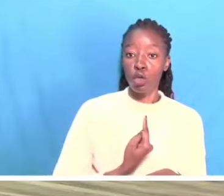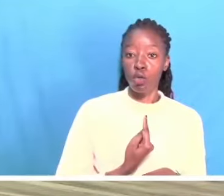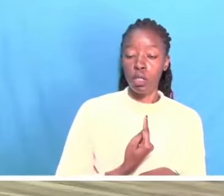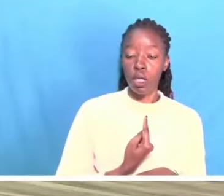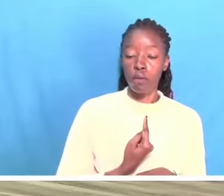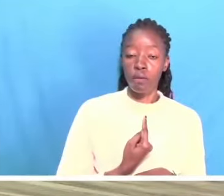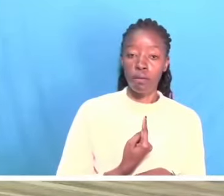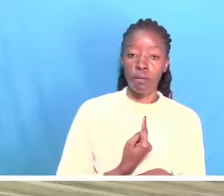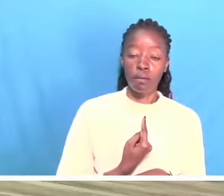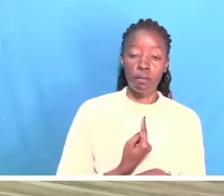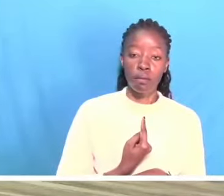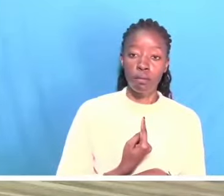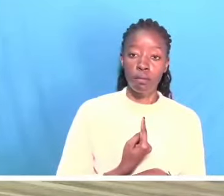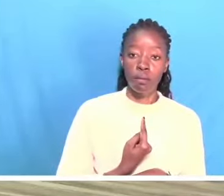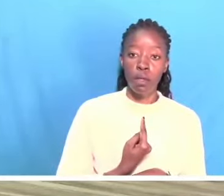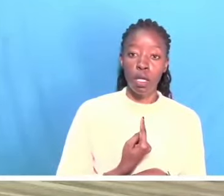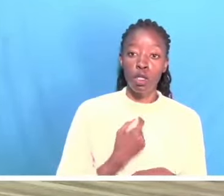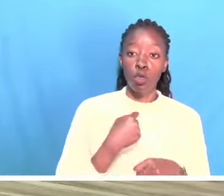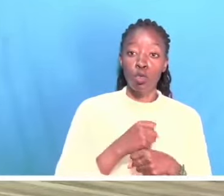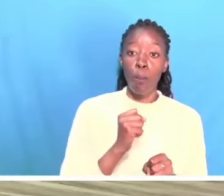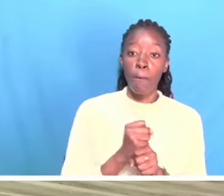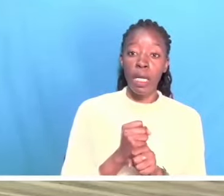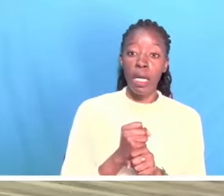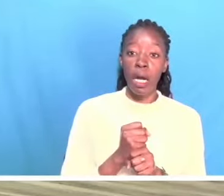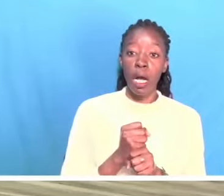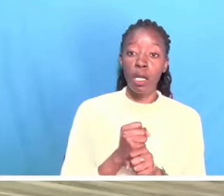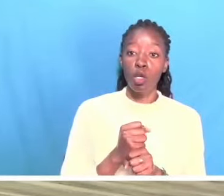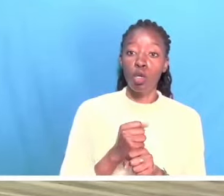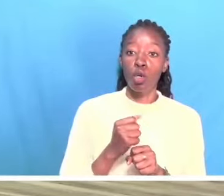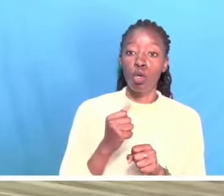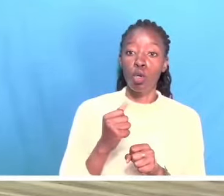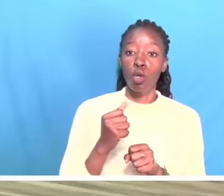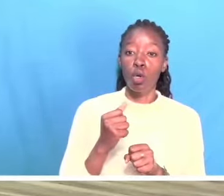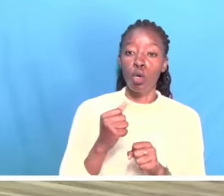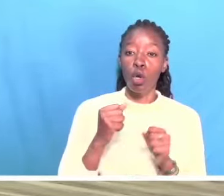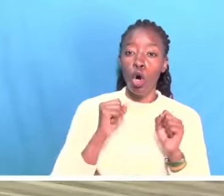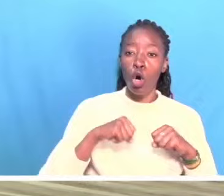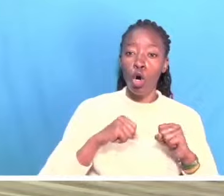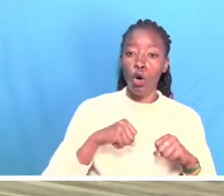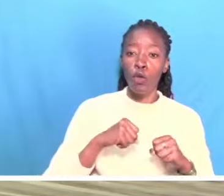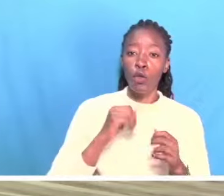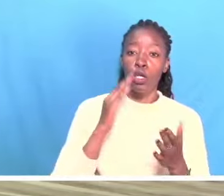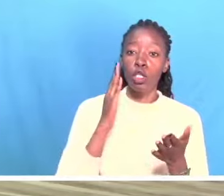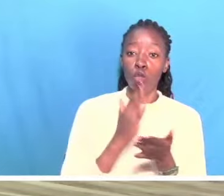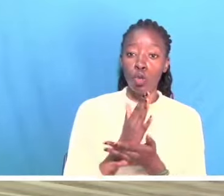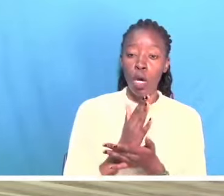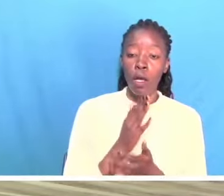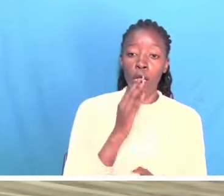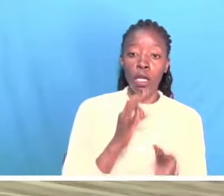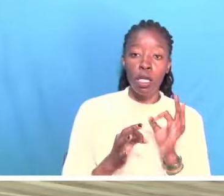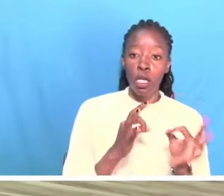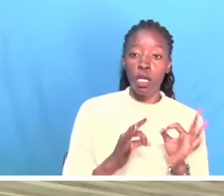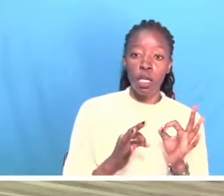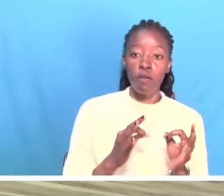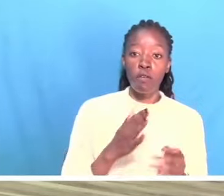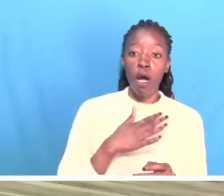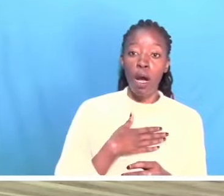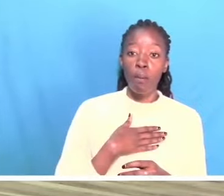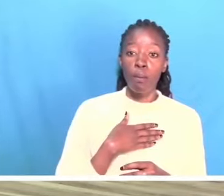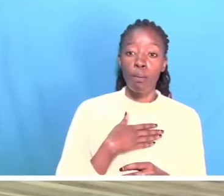sure. So Abraham said, "If I am not royal in faith and obedience to the